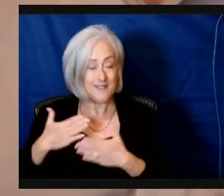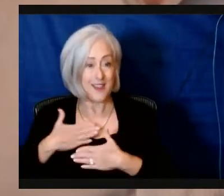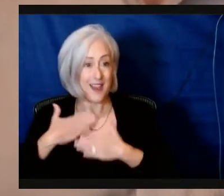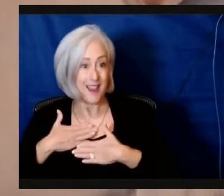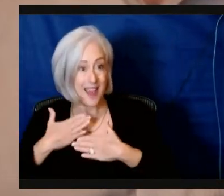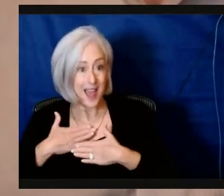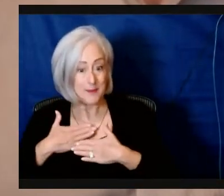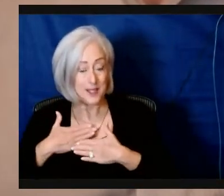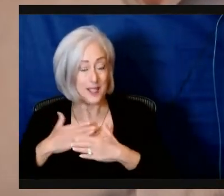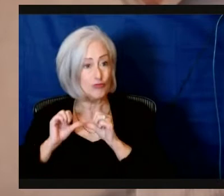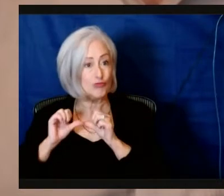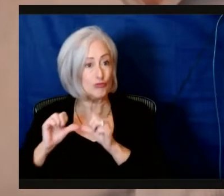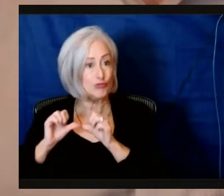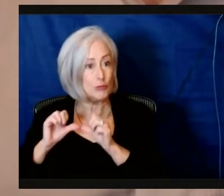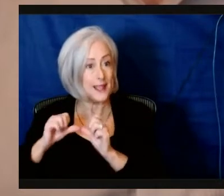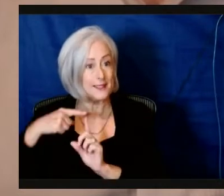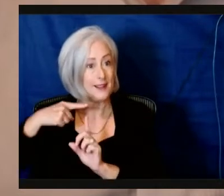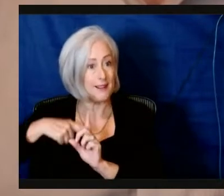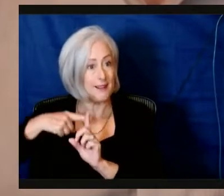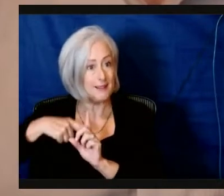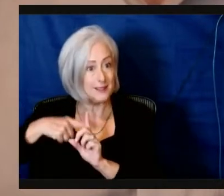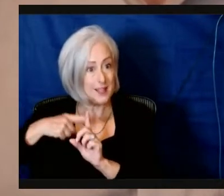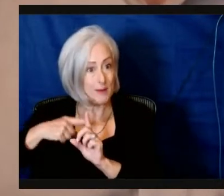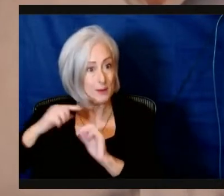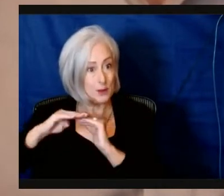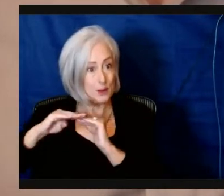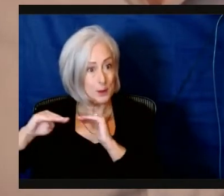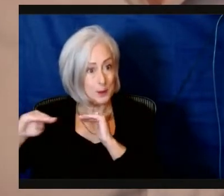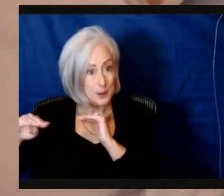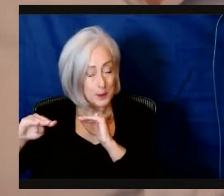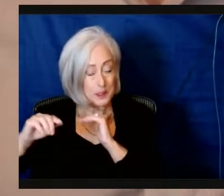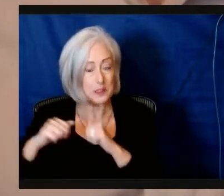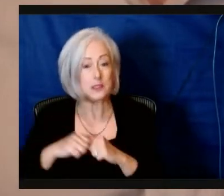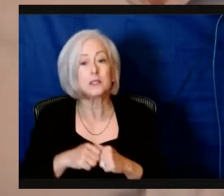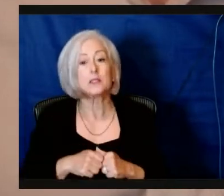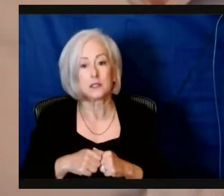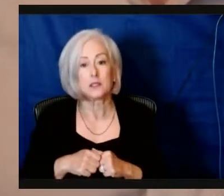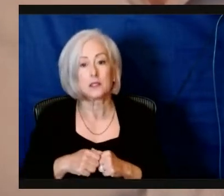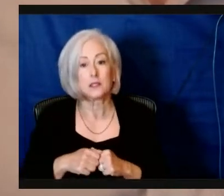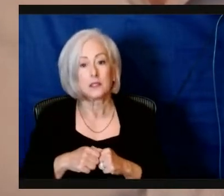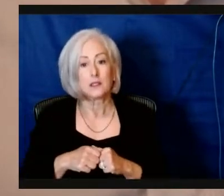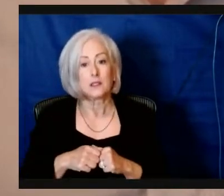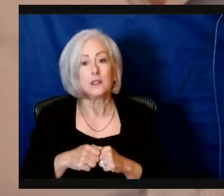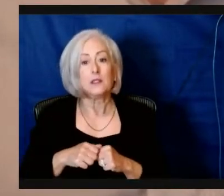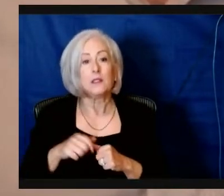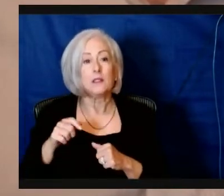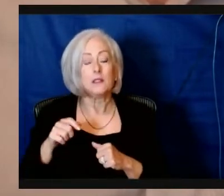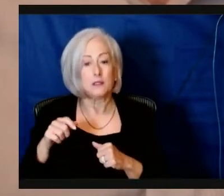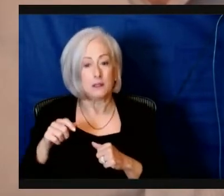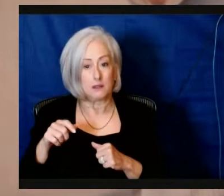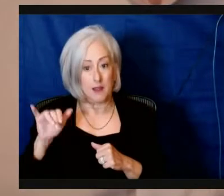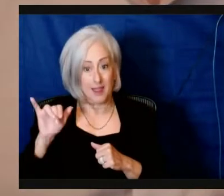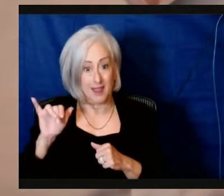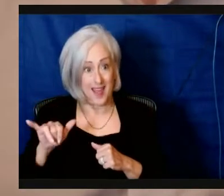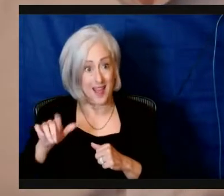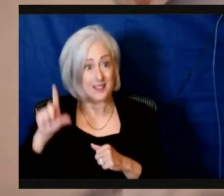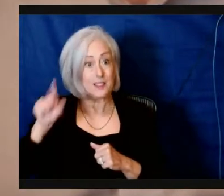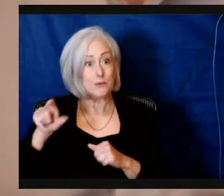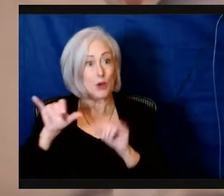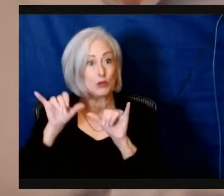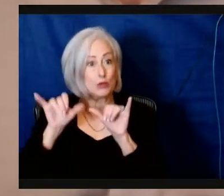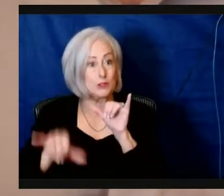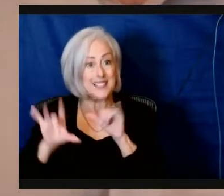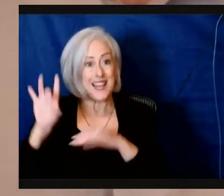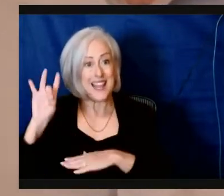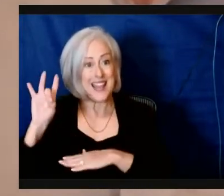these cells as well. So they spent, they were supposed to spend 8 days in space. They actually spent a lot